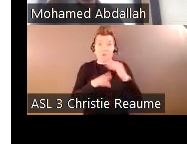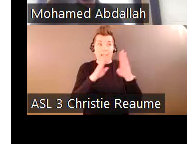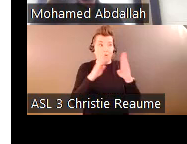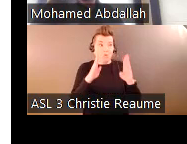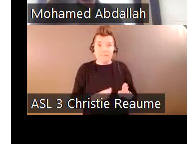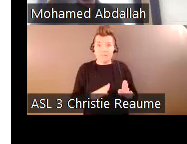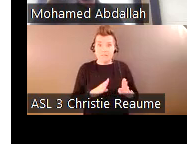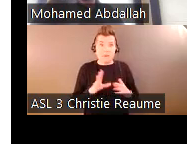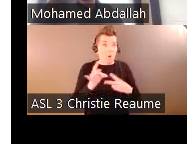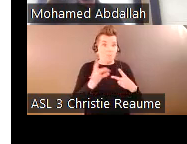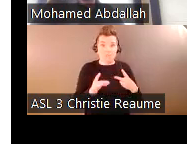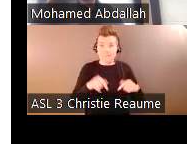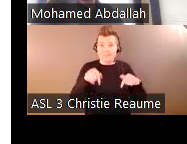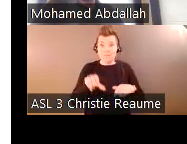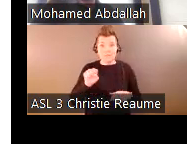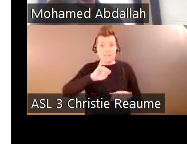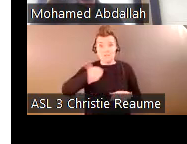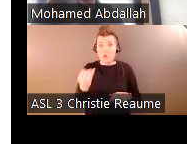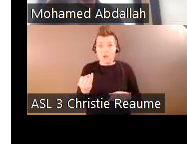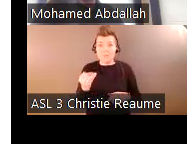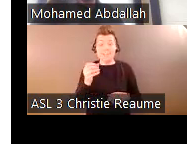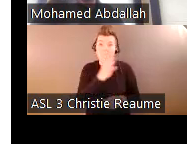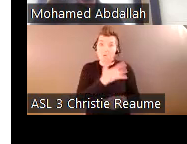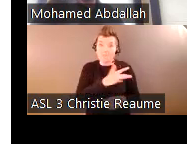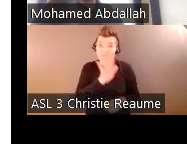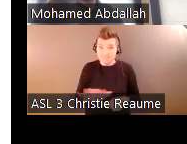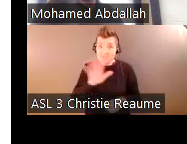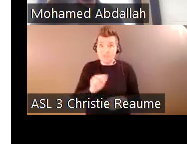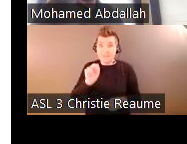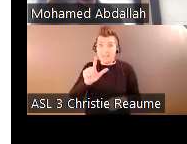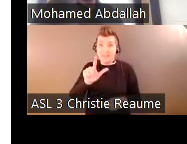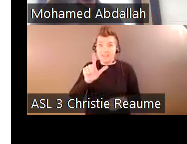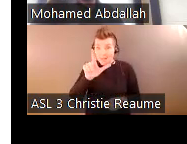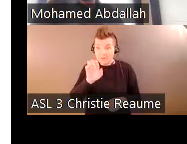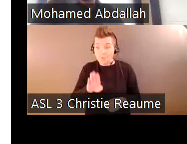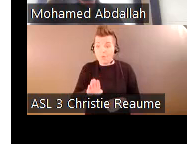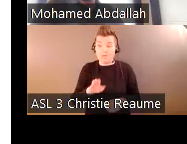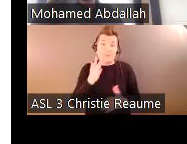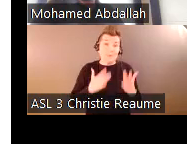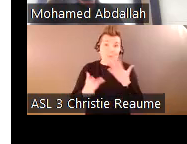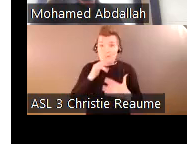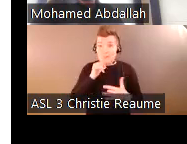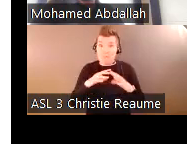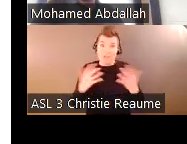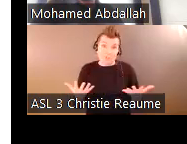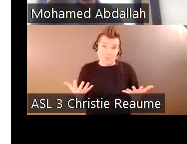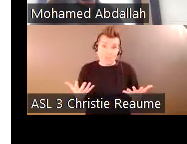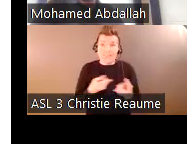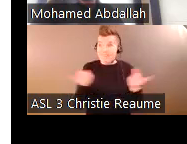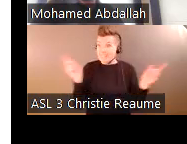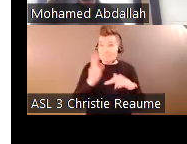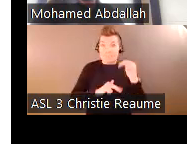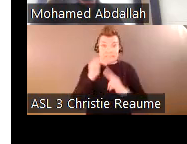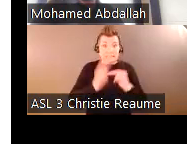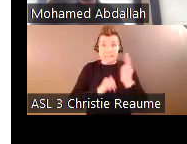options in our city here and in the province overall. When things were built 50 years ago or 60 years ago,